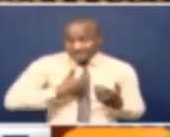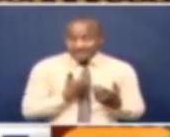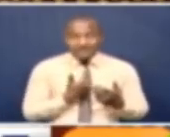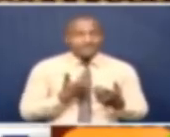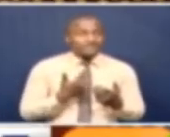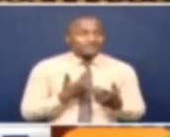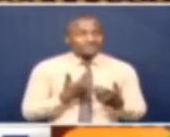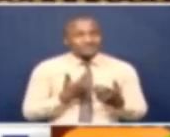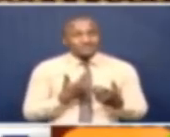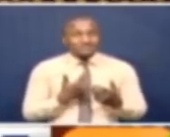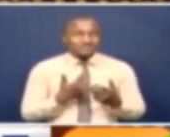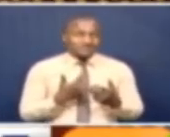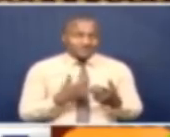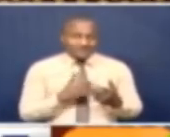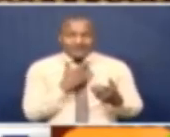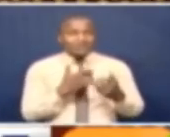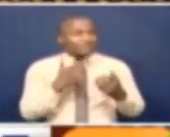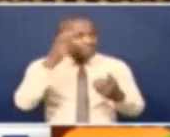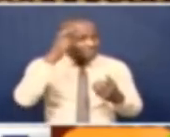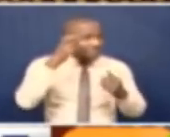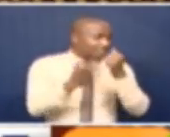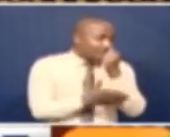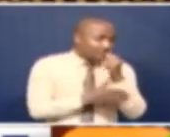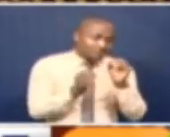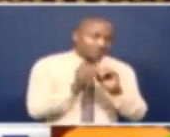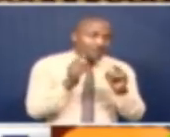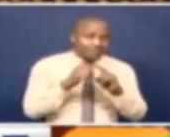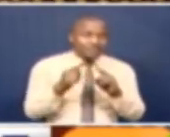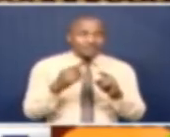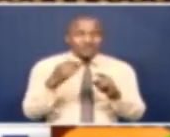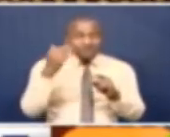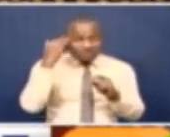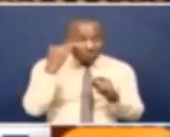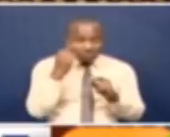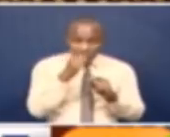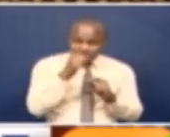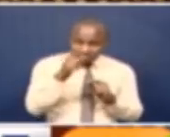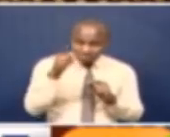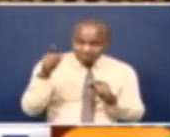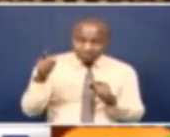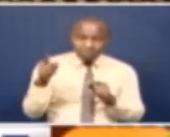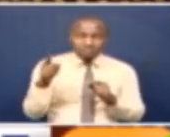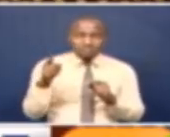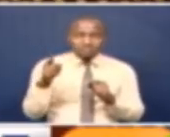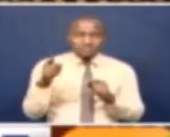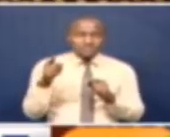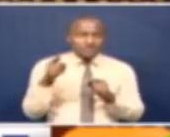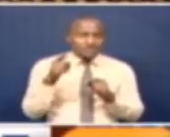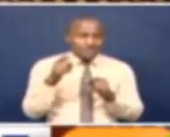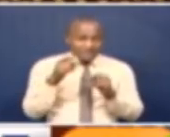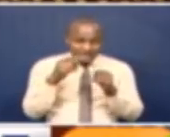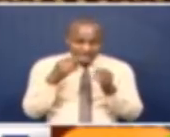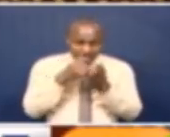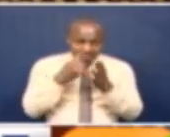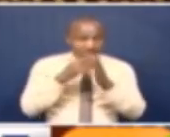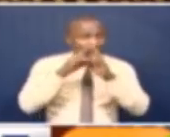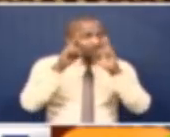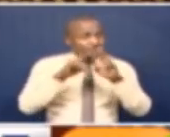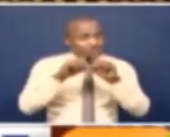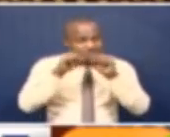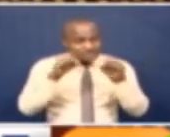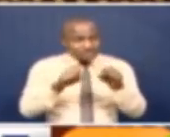illusionary even for a minute that there'll be any court or jurisdiction anywhere, including an international system or